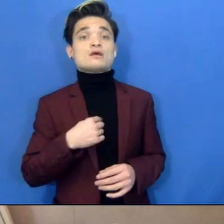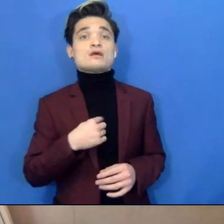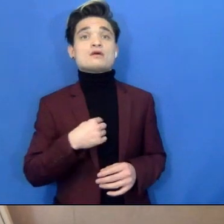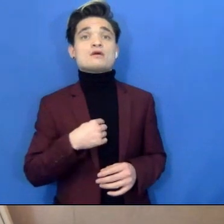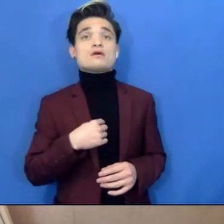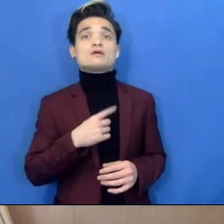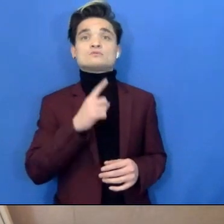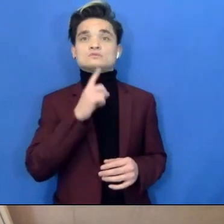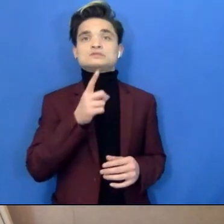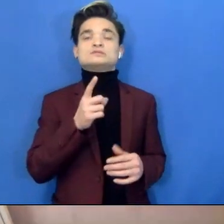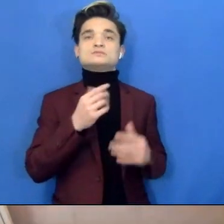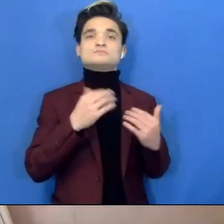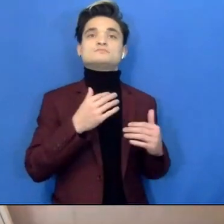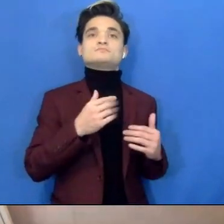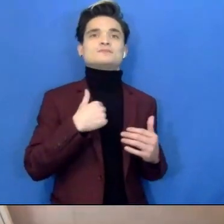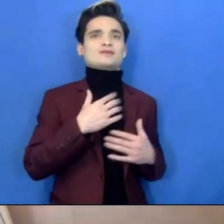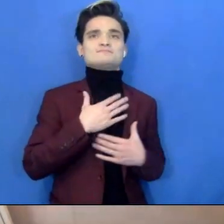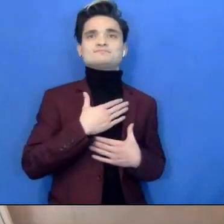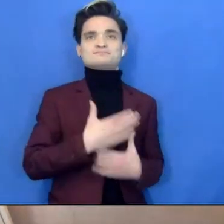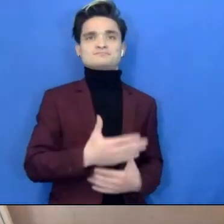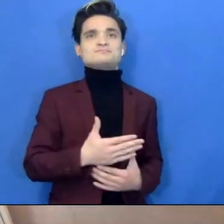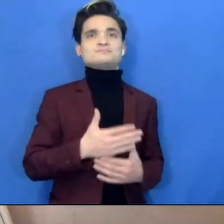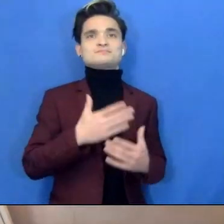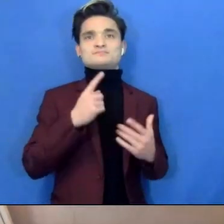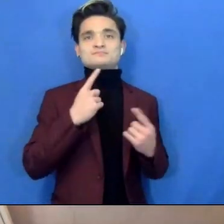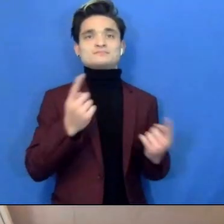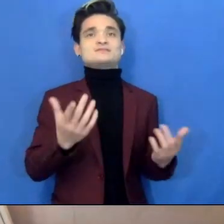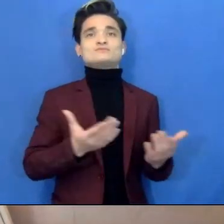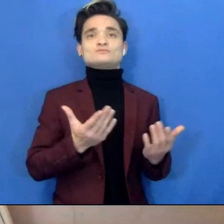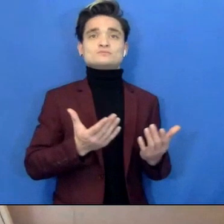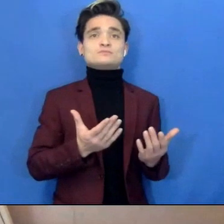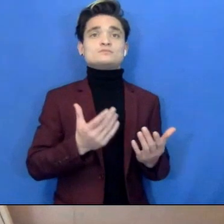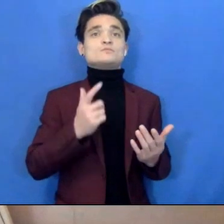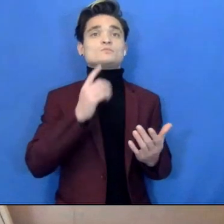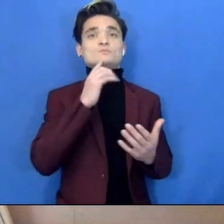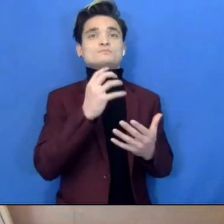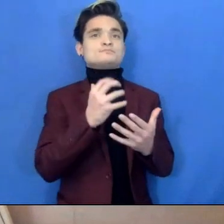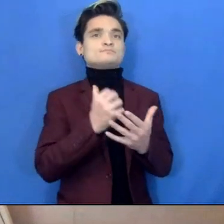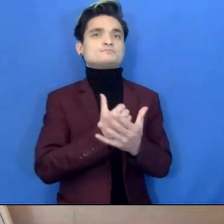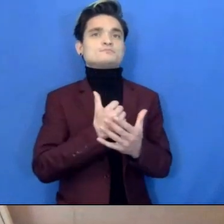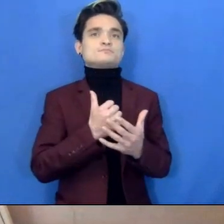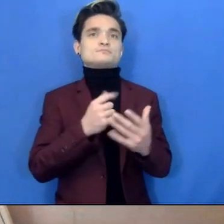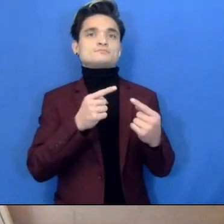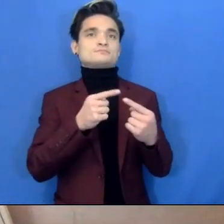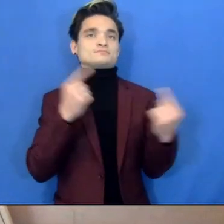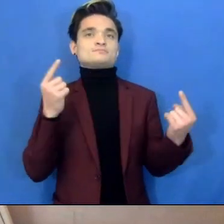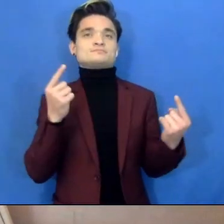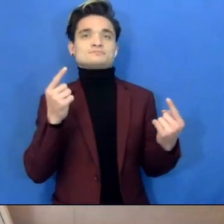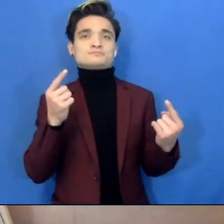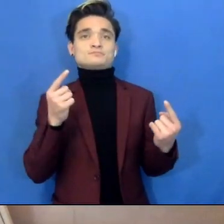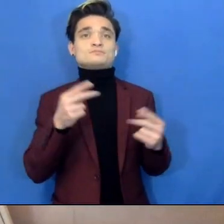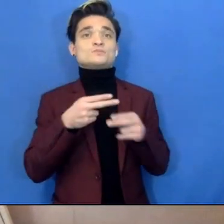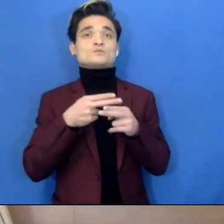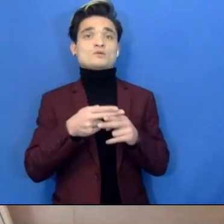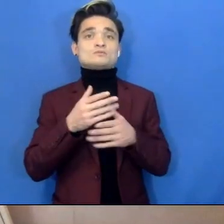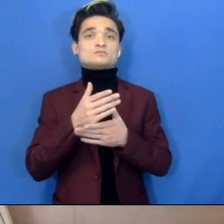disagree on this panel. So I take this opportunity to strongly disagree with calling some languages more socially